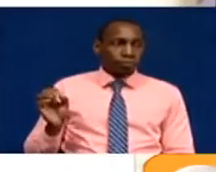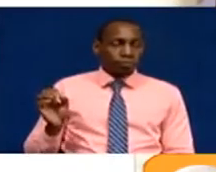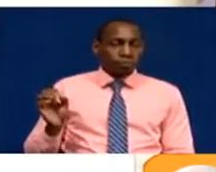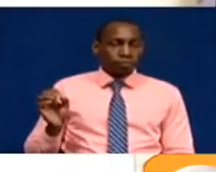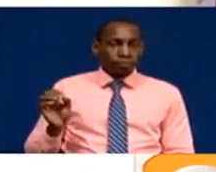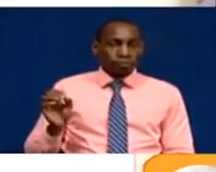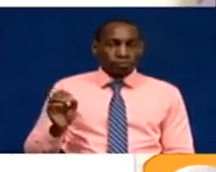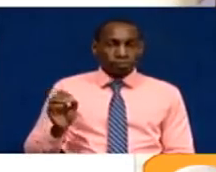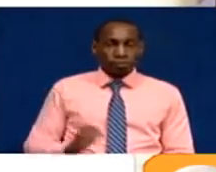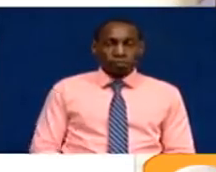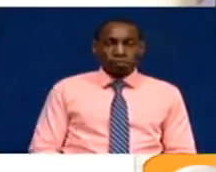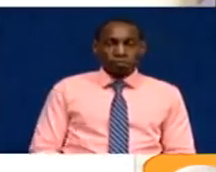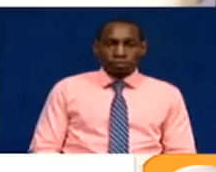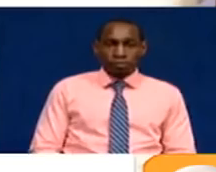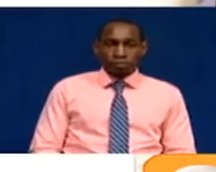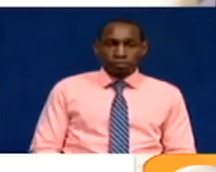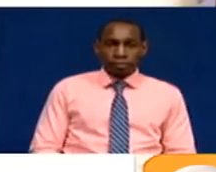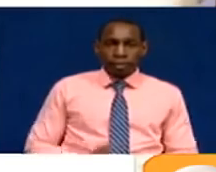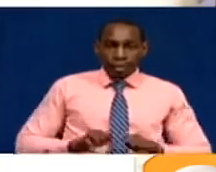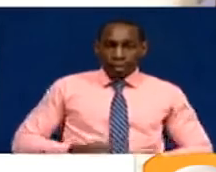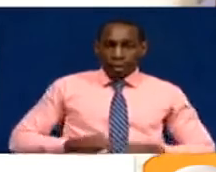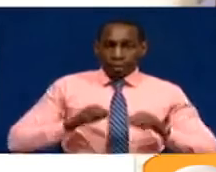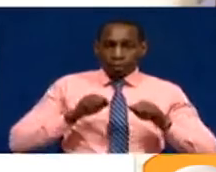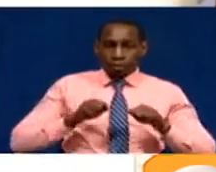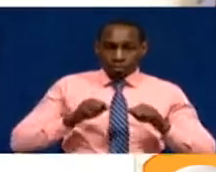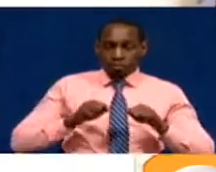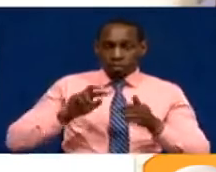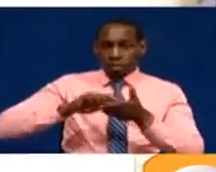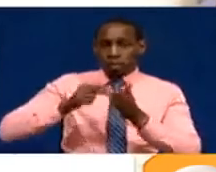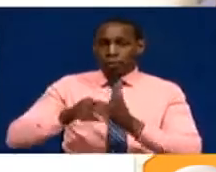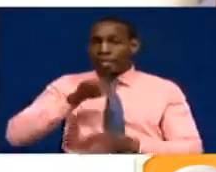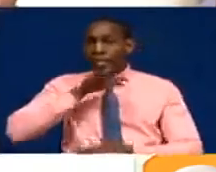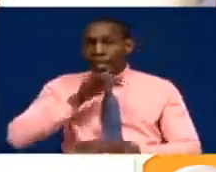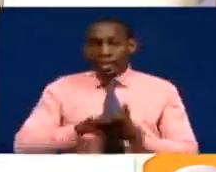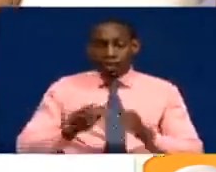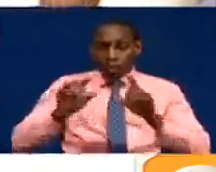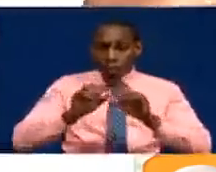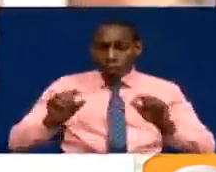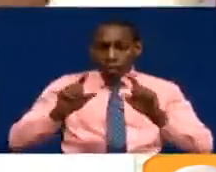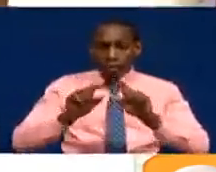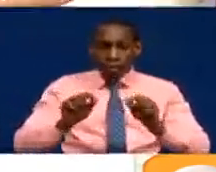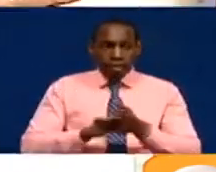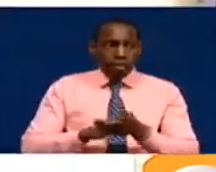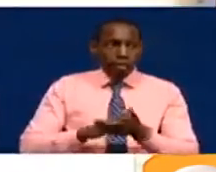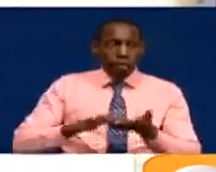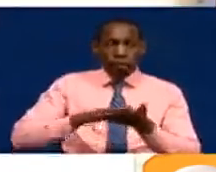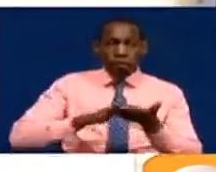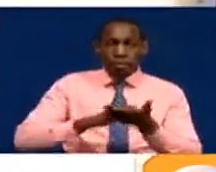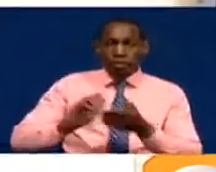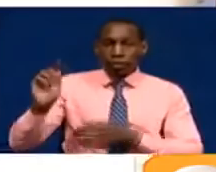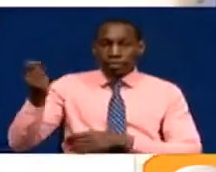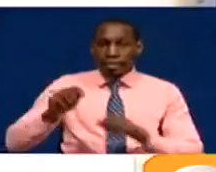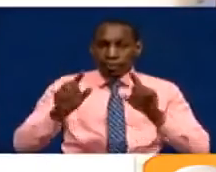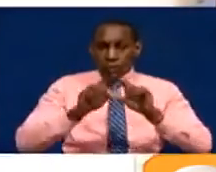His boss, puppet Raila Odinga, came out, who was allegedly, based on the president's